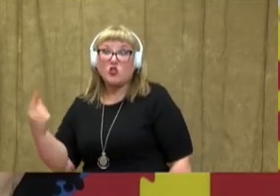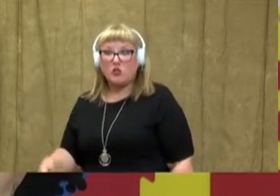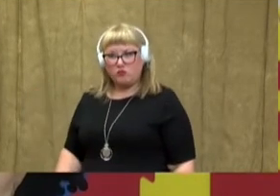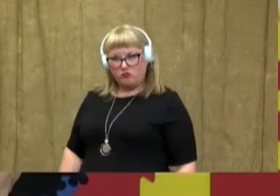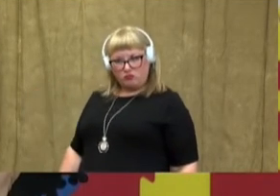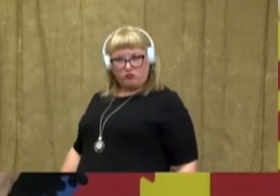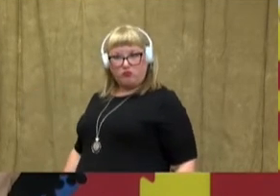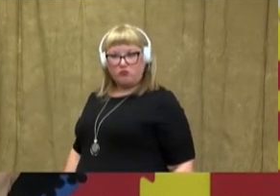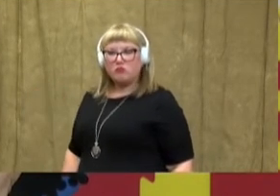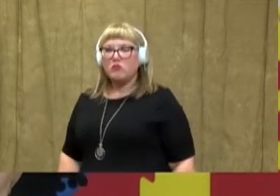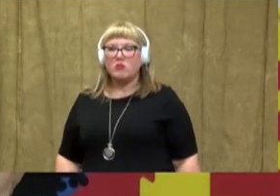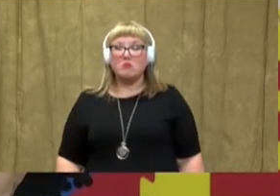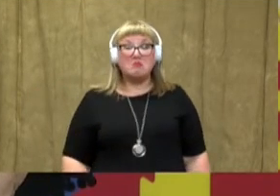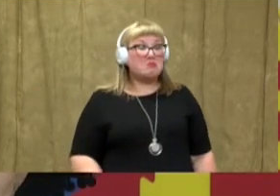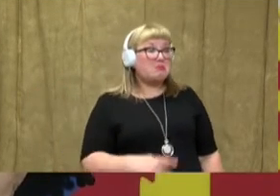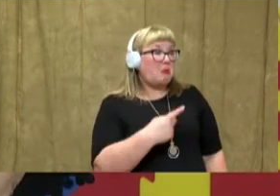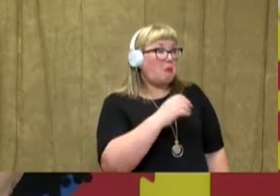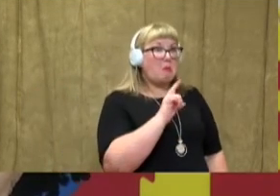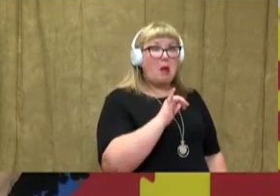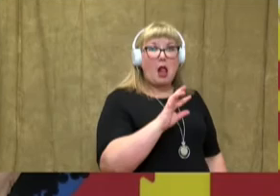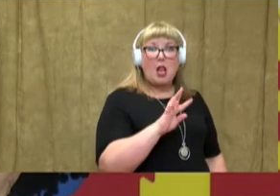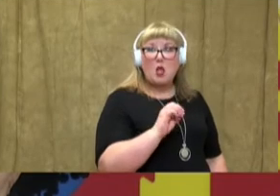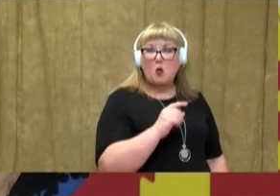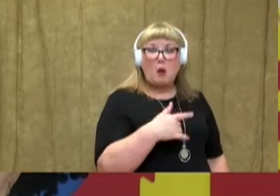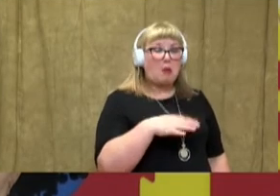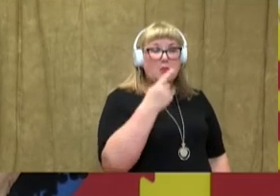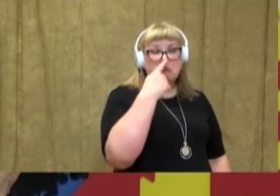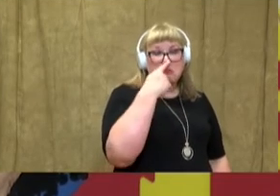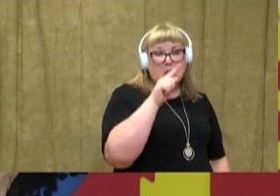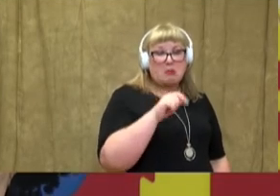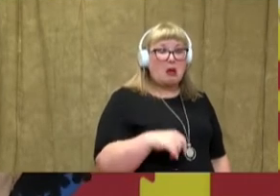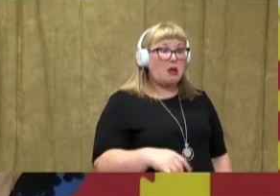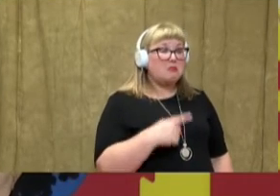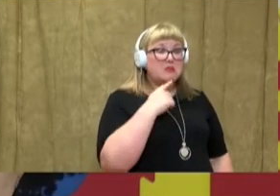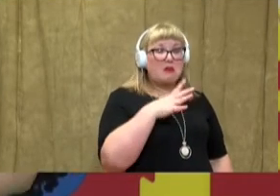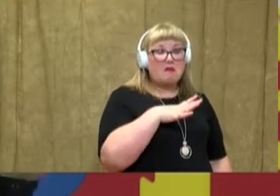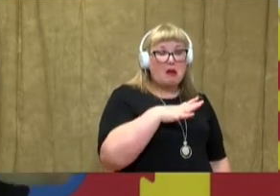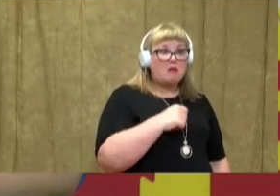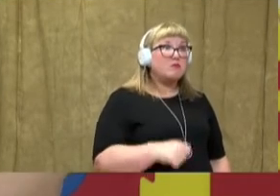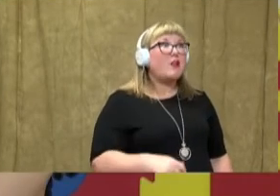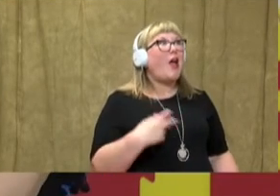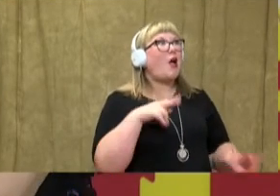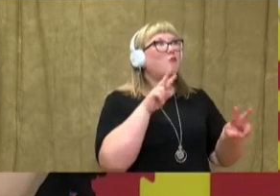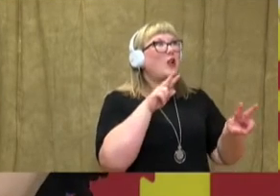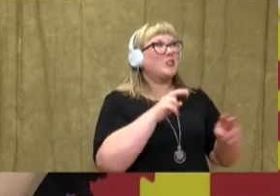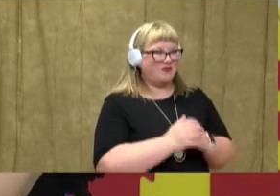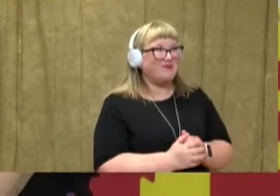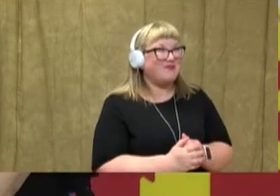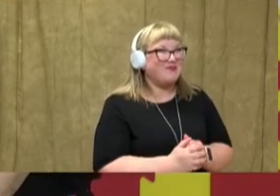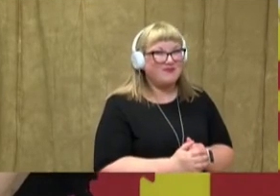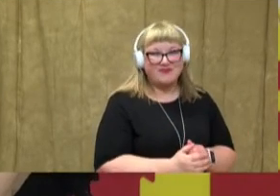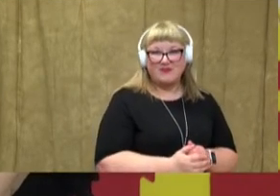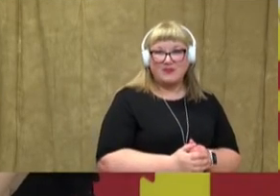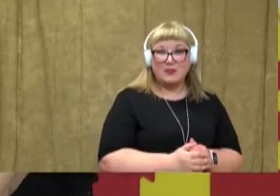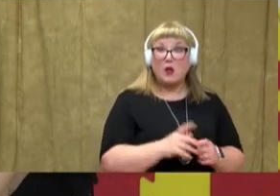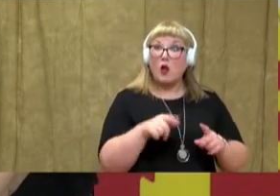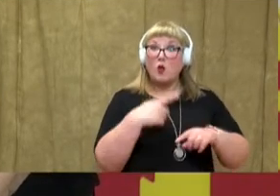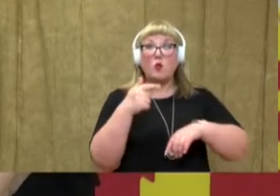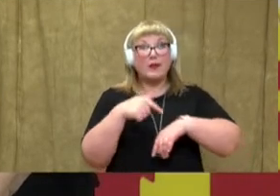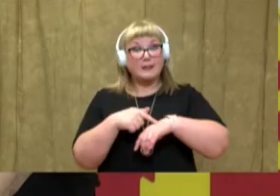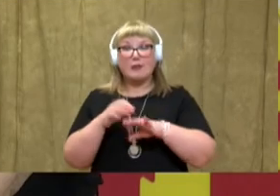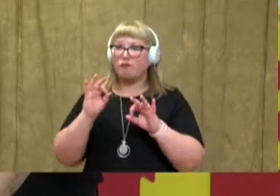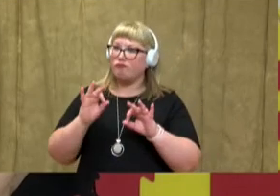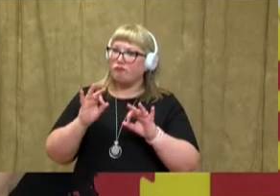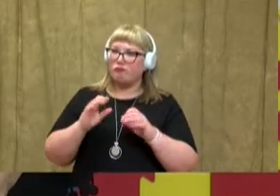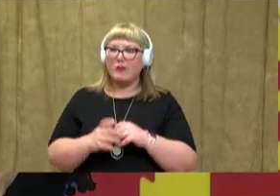The pollywog didn't mind. He wasn't at all sure how it was done. I'll watch you, he said. So when the time came,